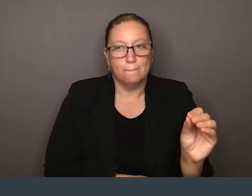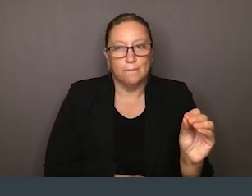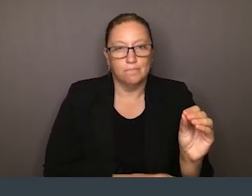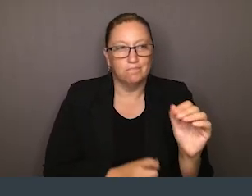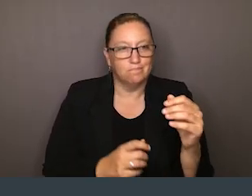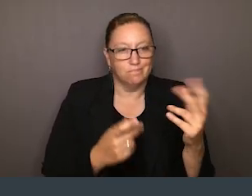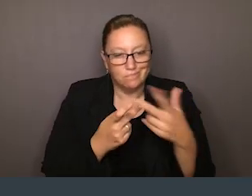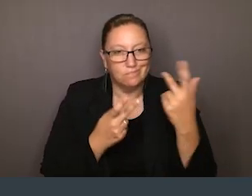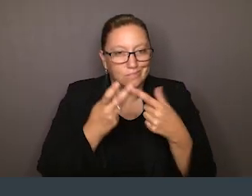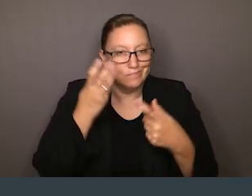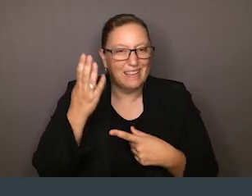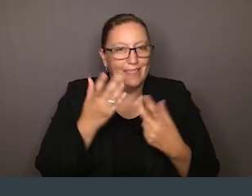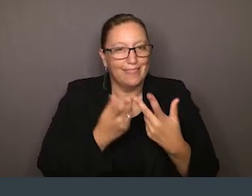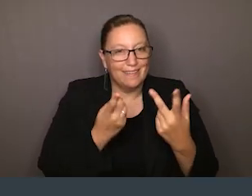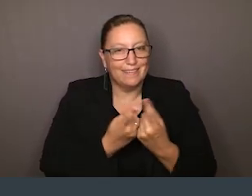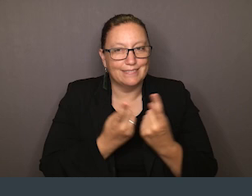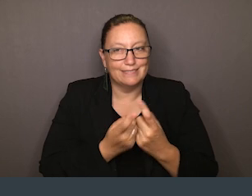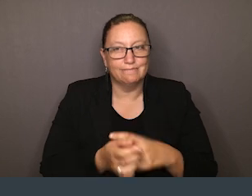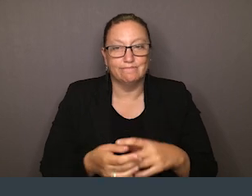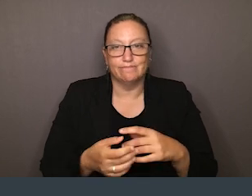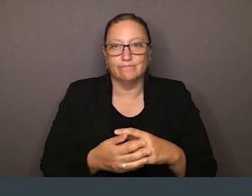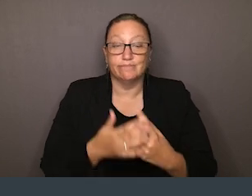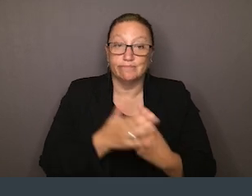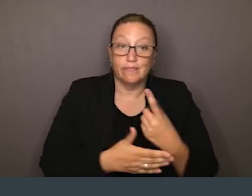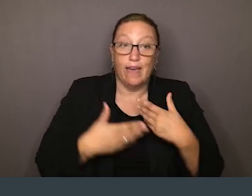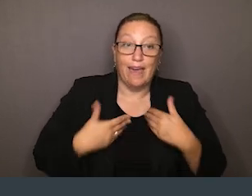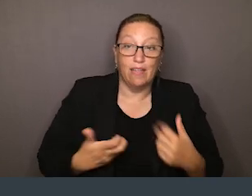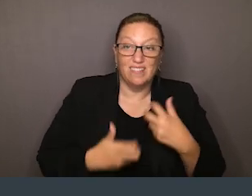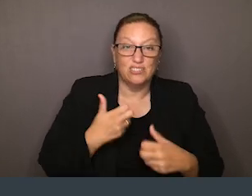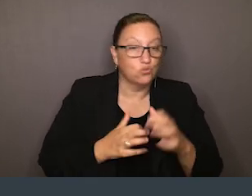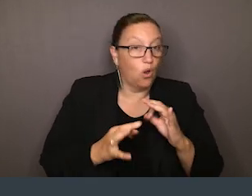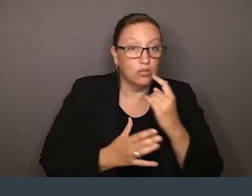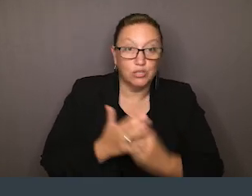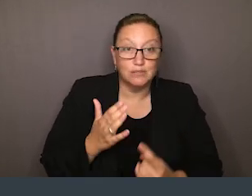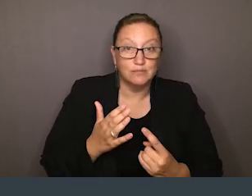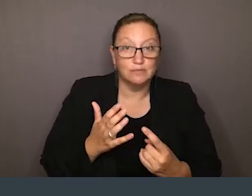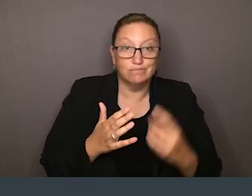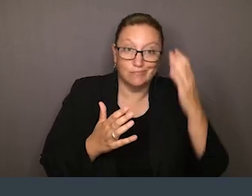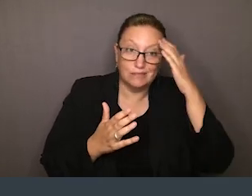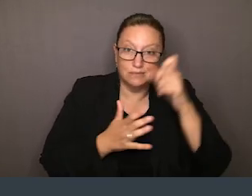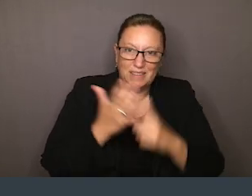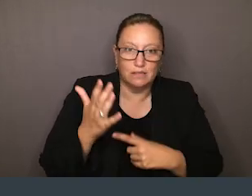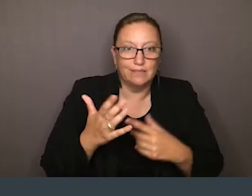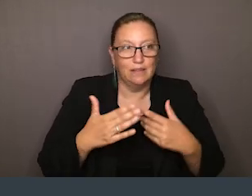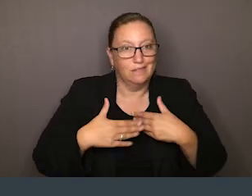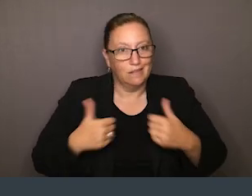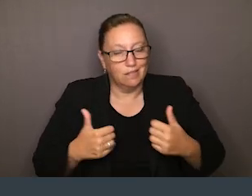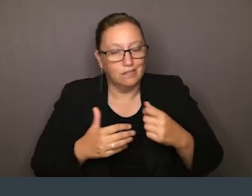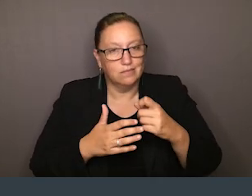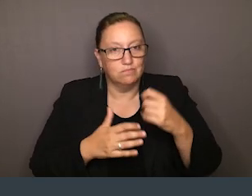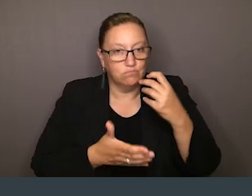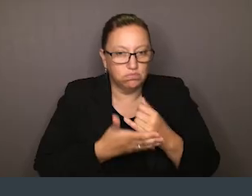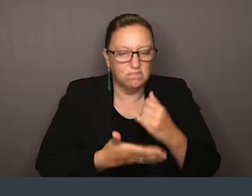of interacting factors. So things like co-occurring health conditions, service